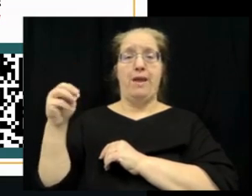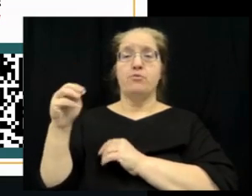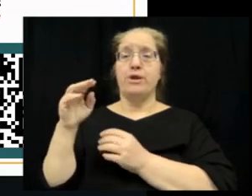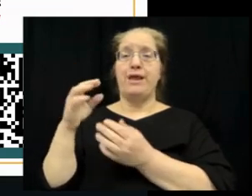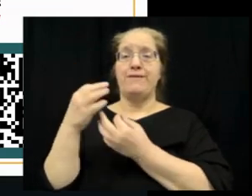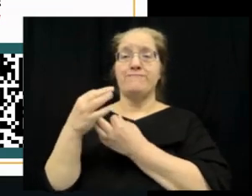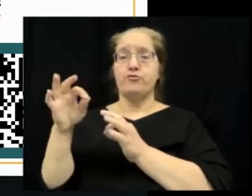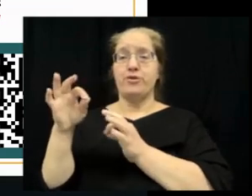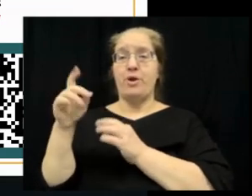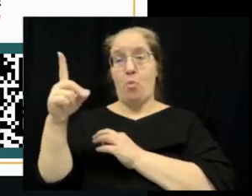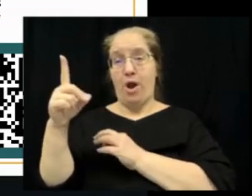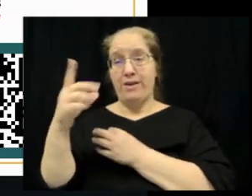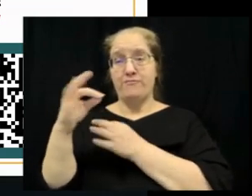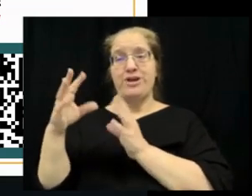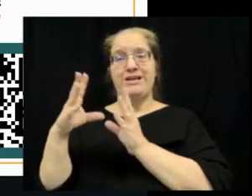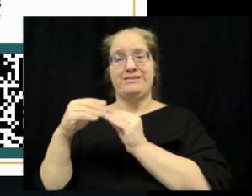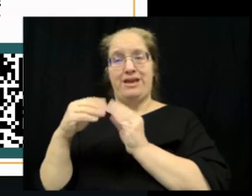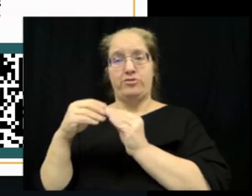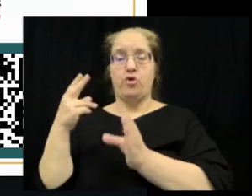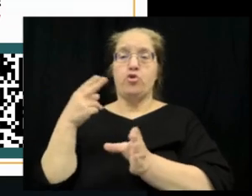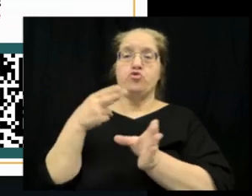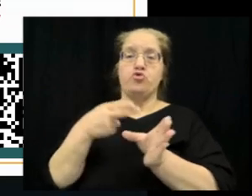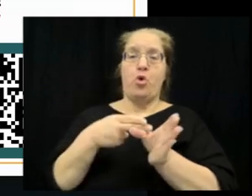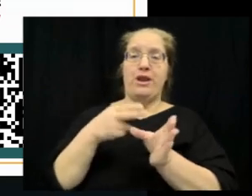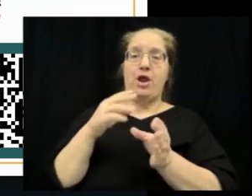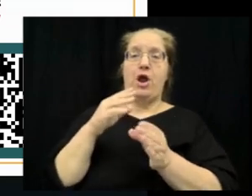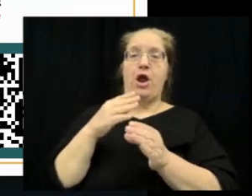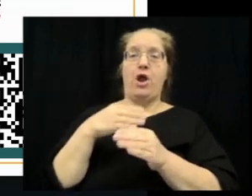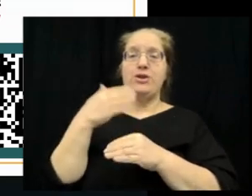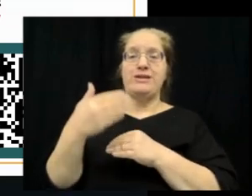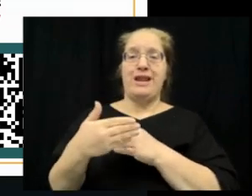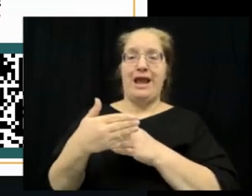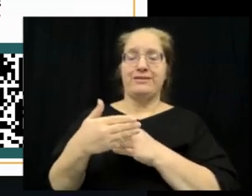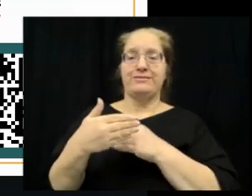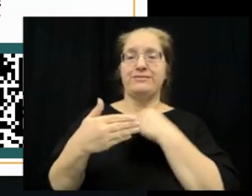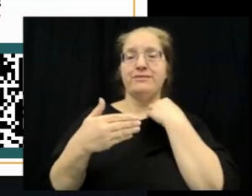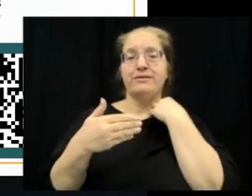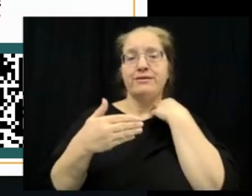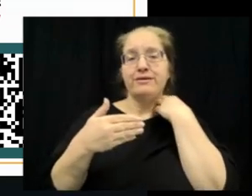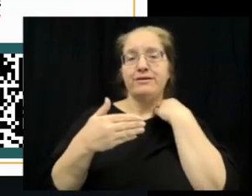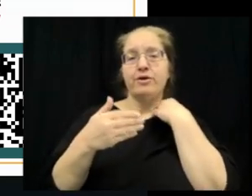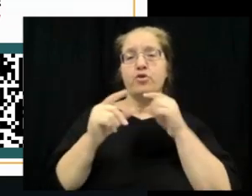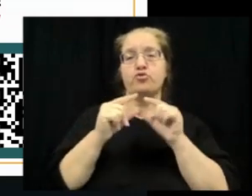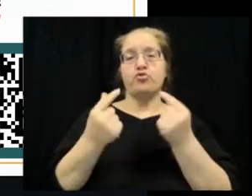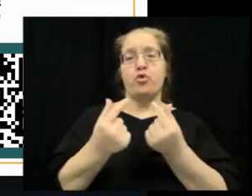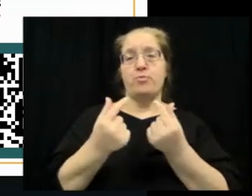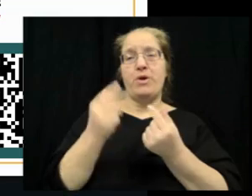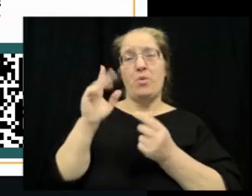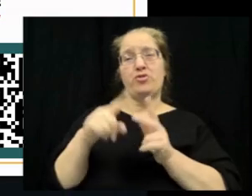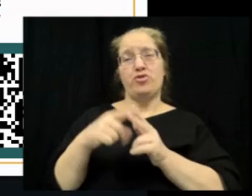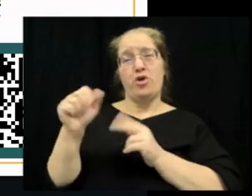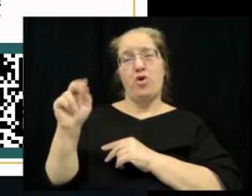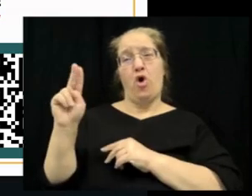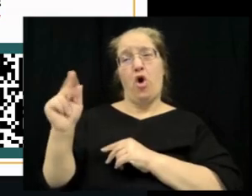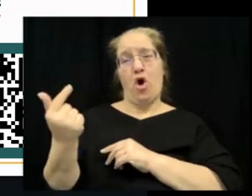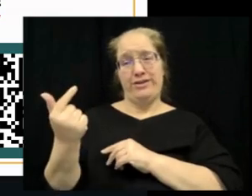our next school refusal parent cohort, which unfortunately we aren't going to be able to start until August, but